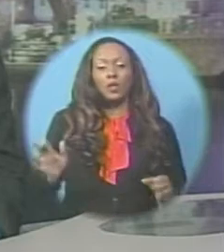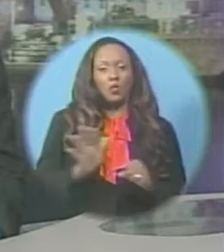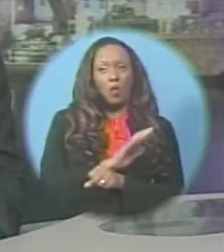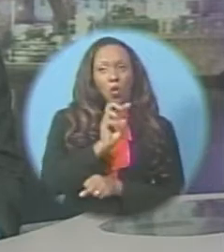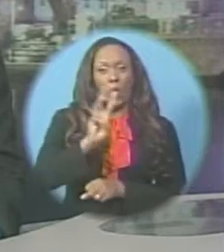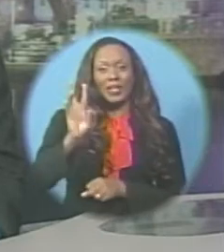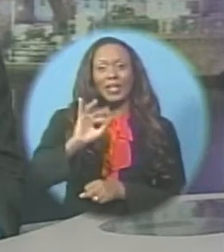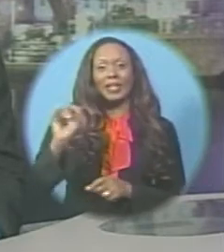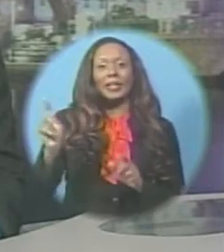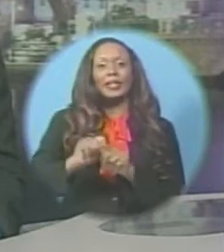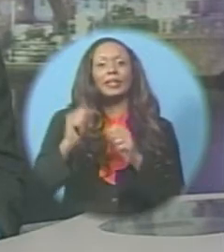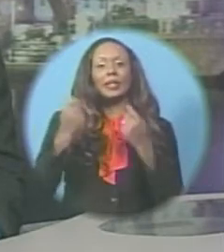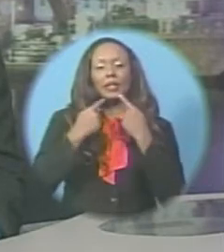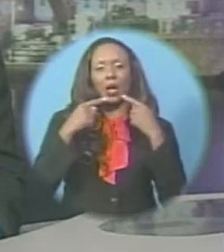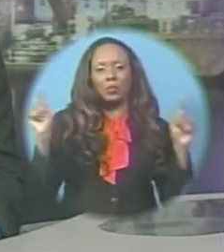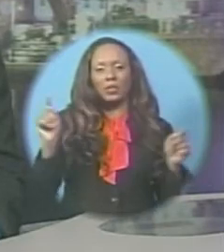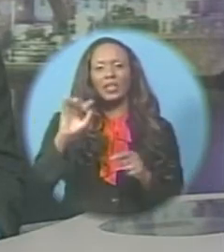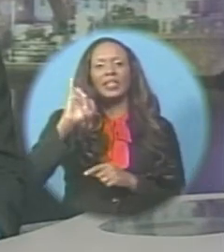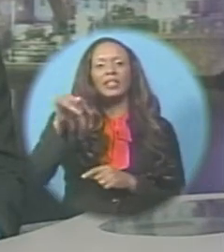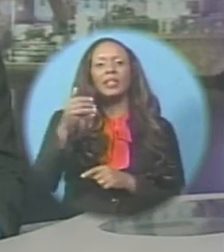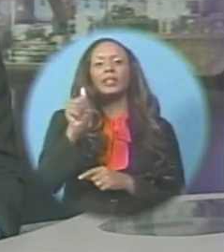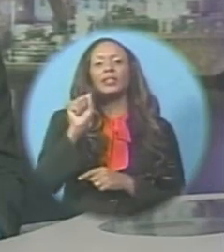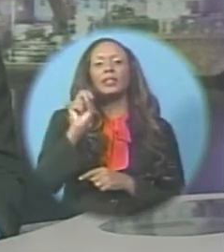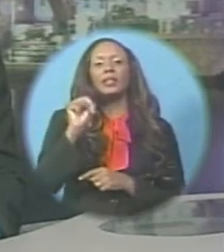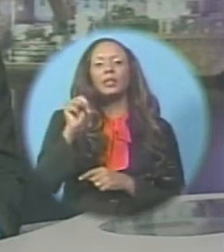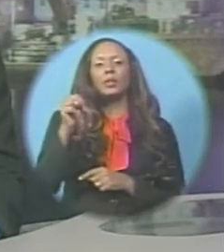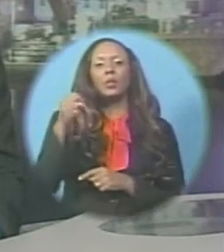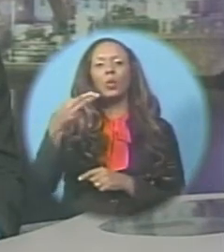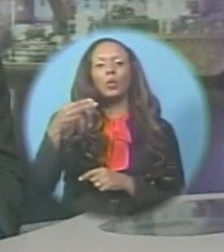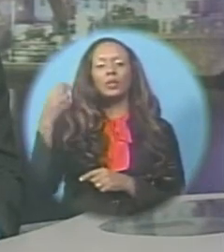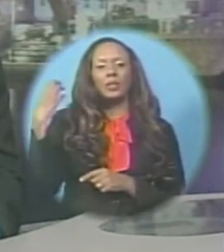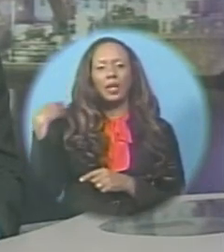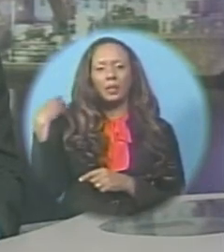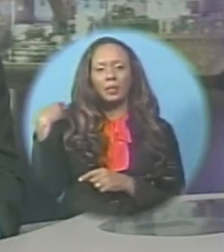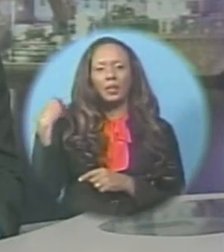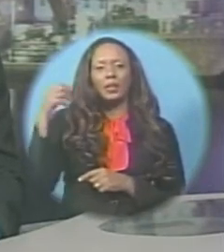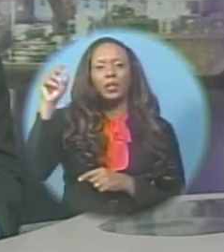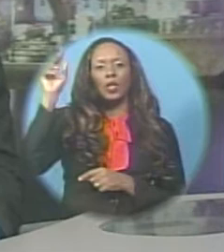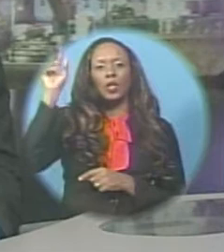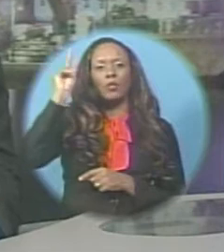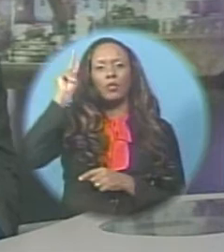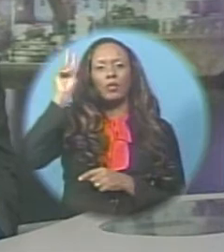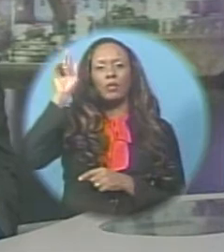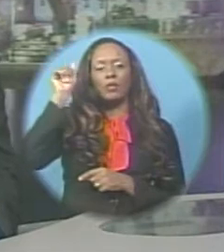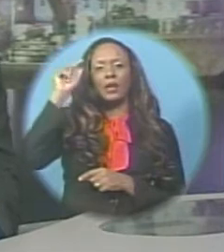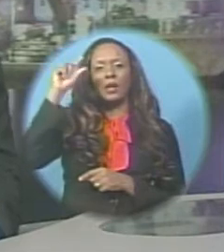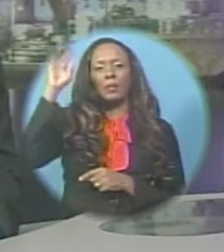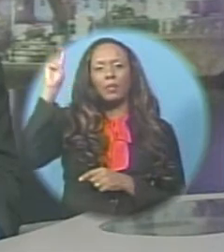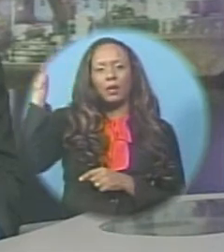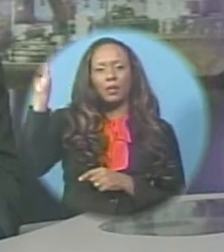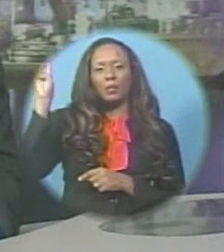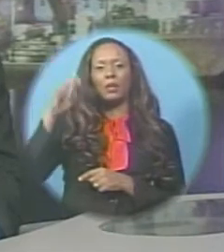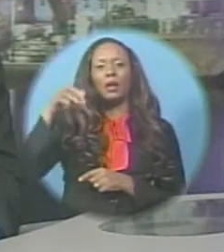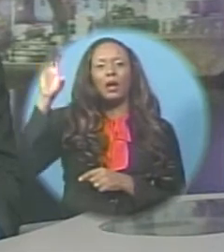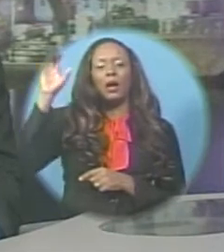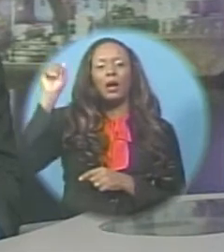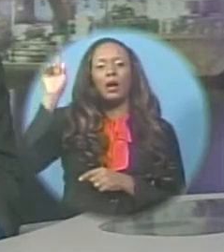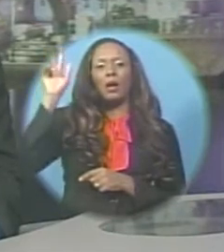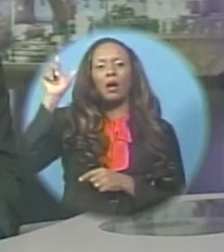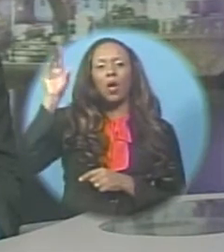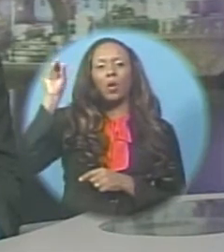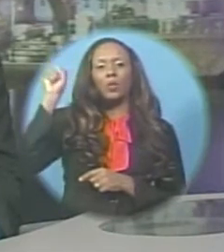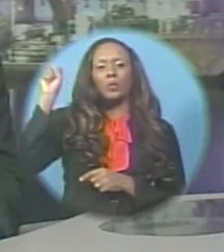today reads Jason Holder, he's the captain, Craig Brathwaite, his vice, Davinder Bishu, Jermaine Blackwood, Carlos Brathwaite, Darren